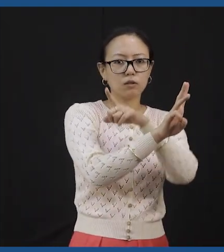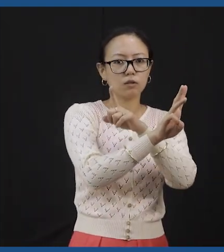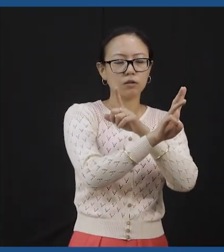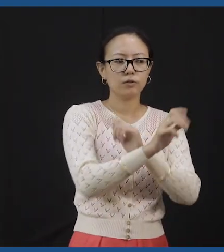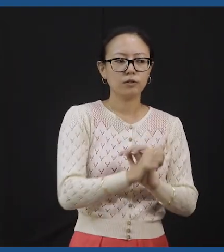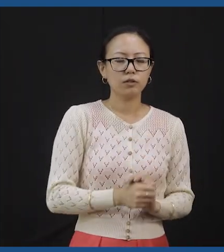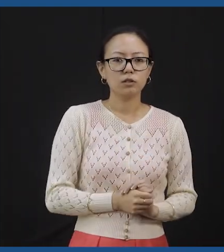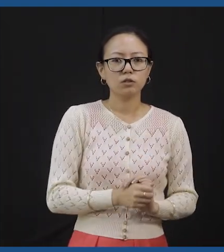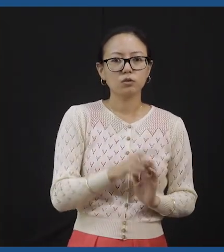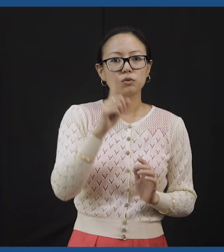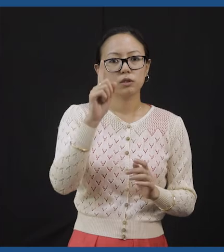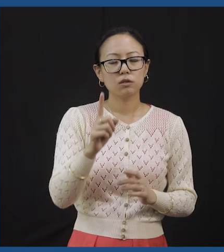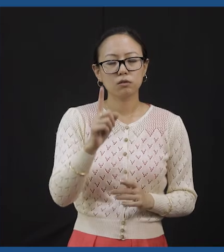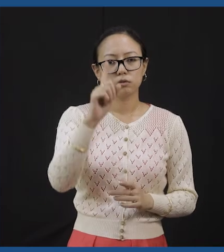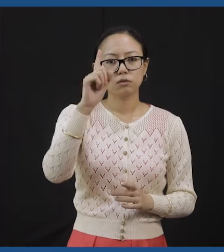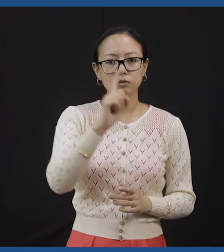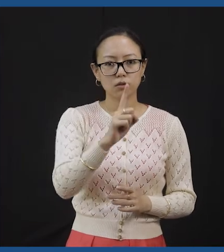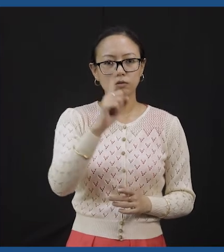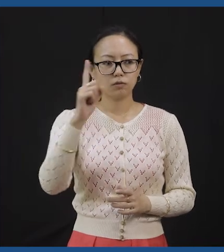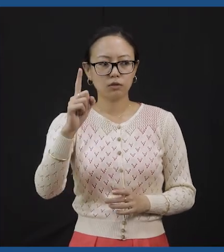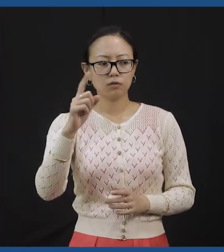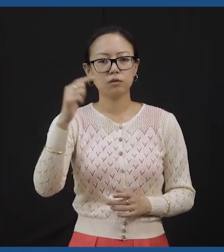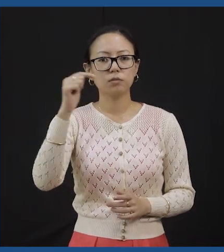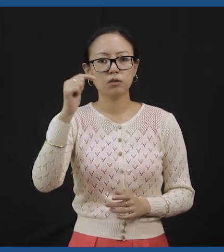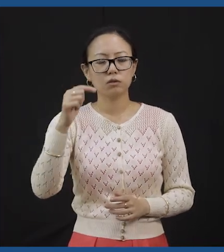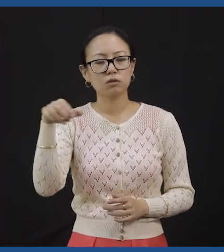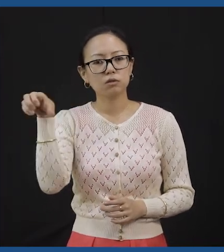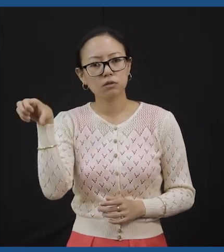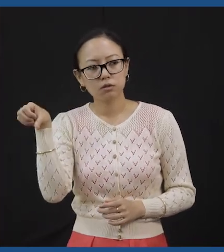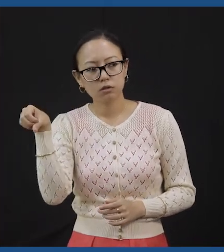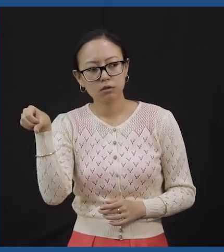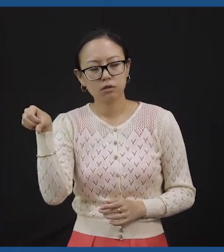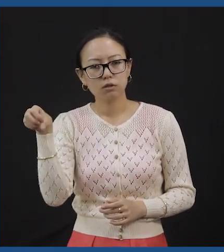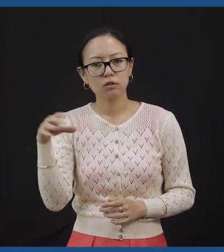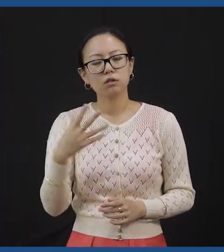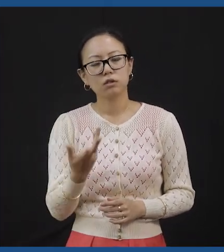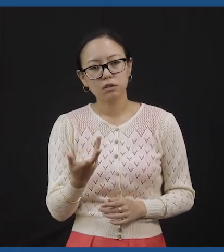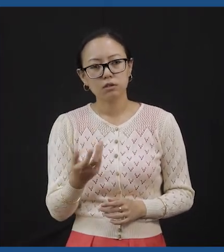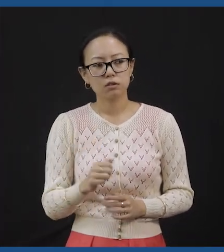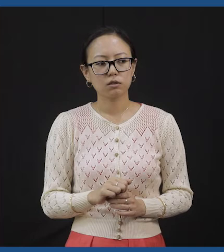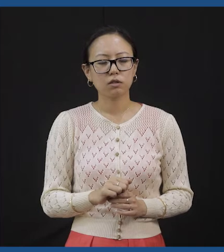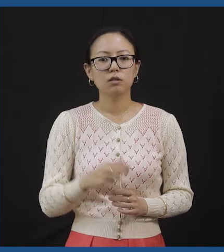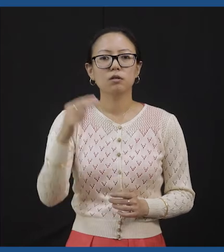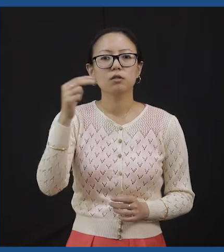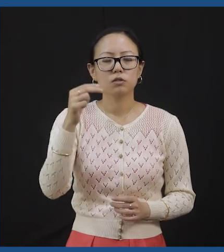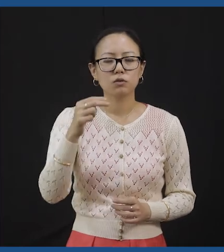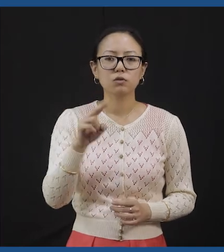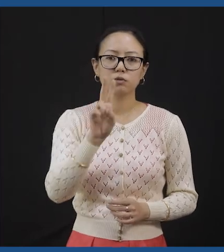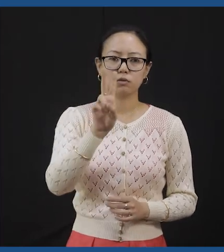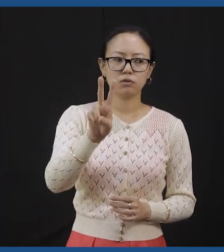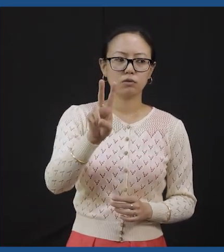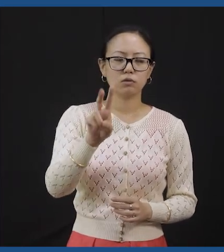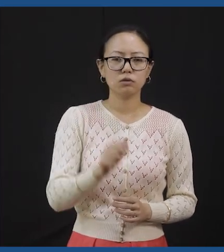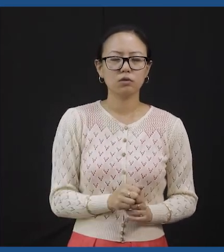it 11 tens. So 11 minus 9, you get the answer 2.